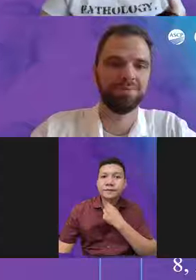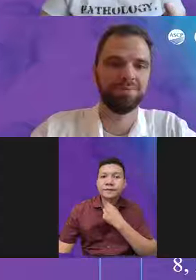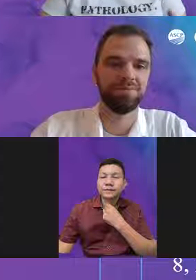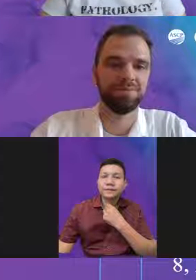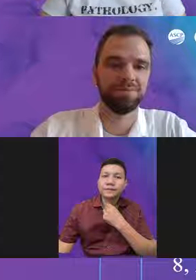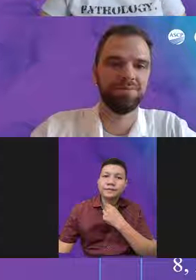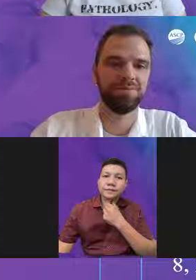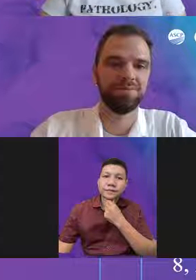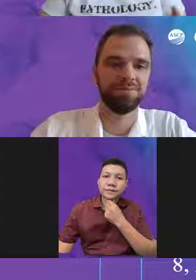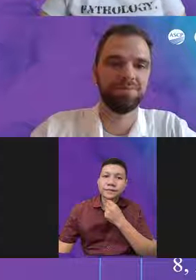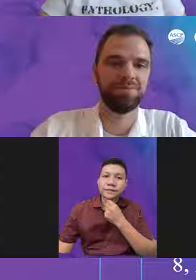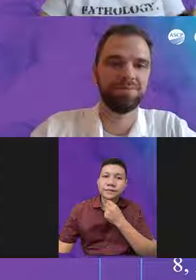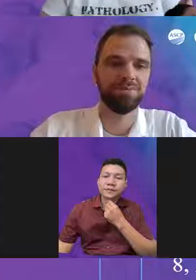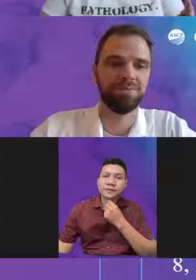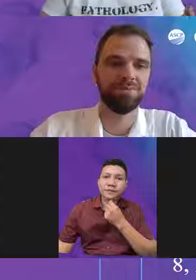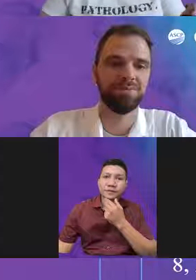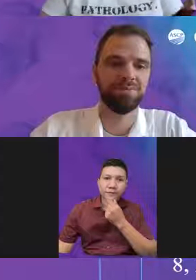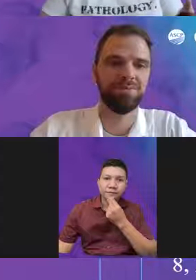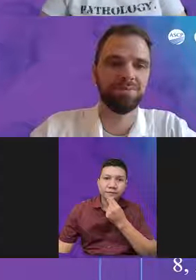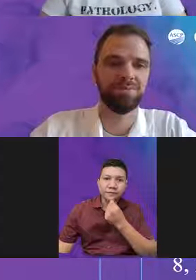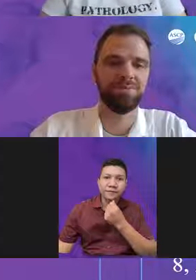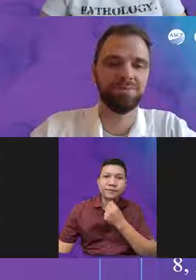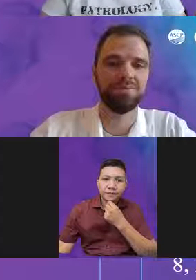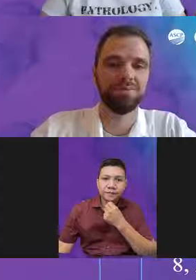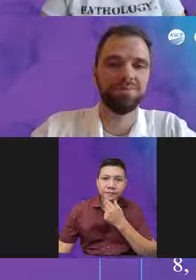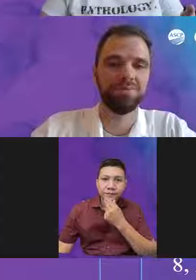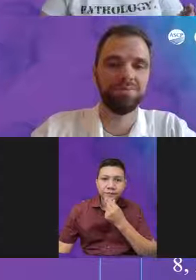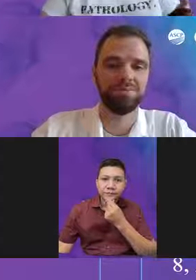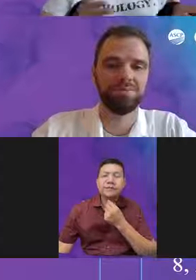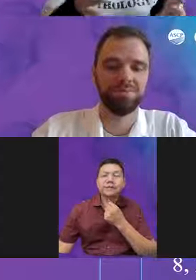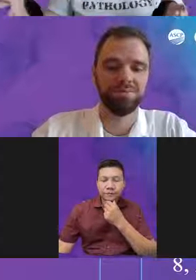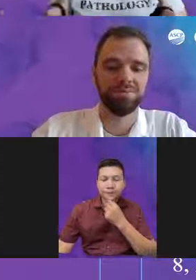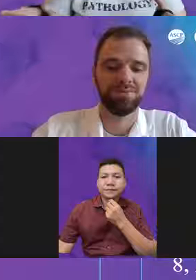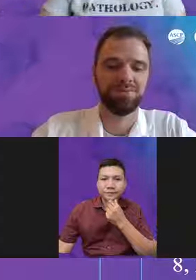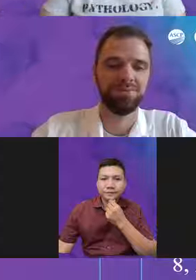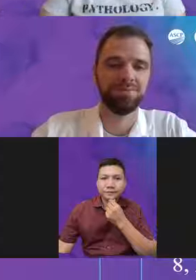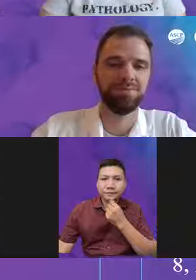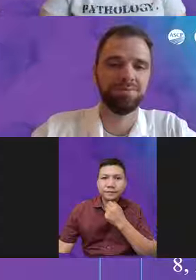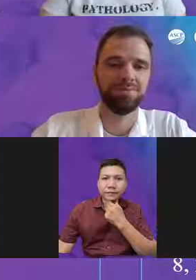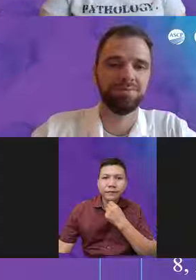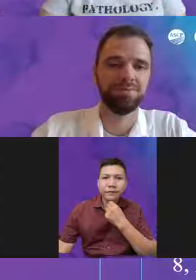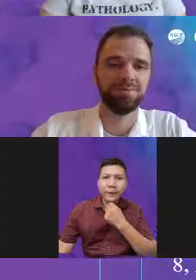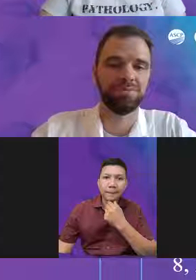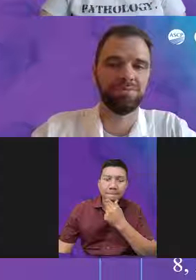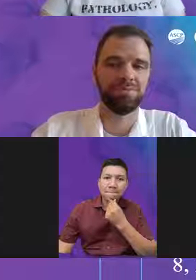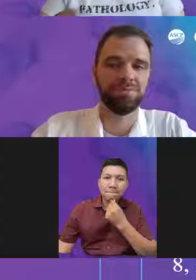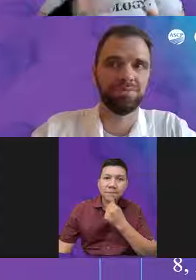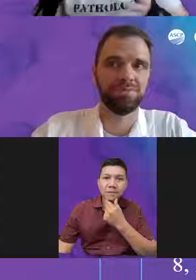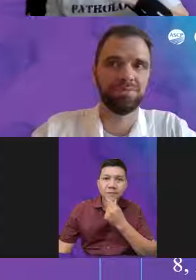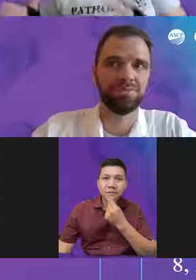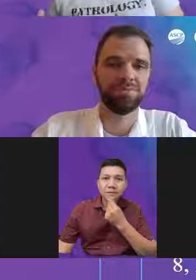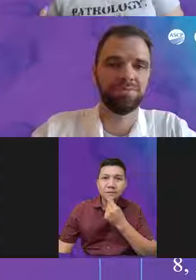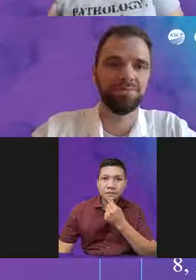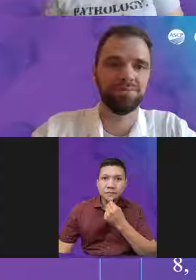hemoglobin is there. There's not as much RNA anymore, you know, and so we have more